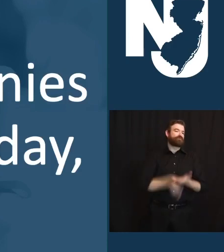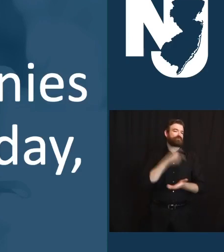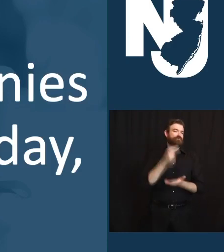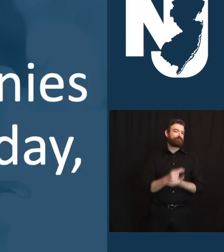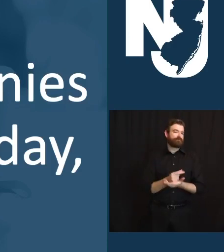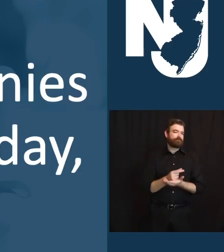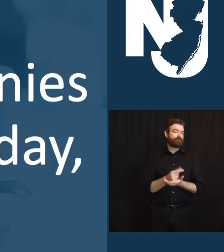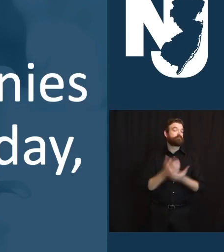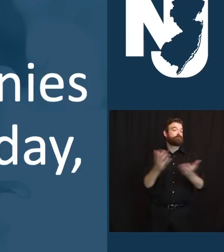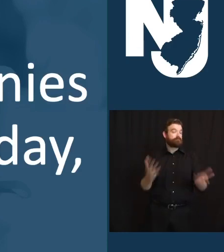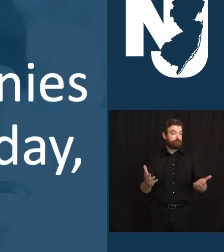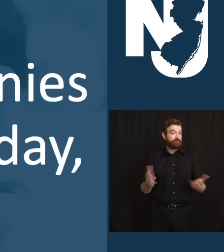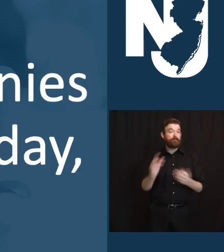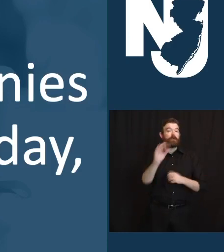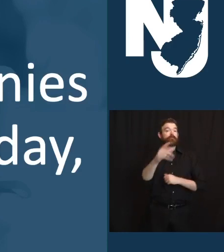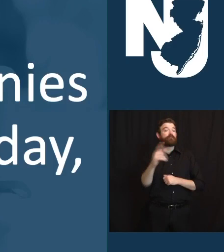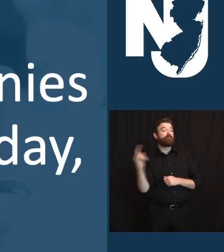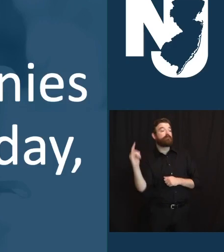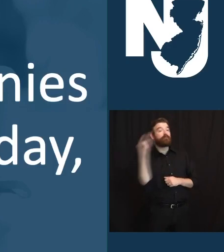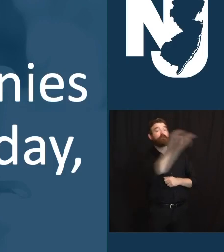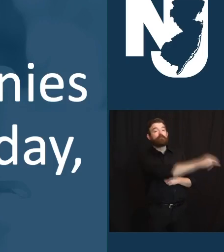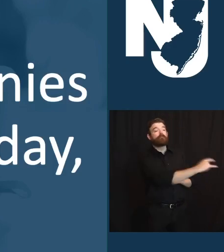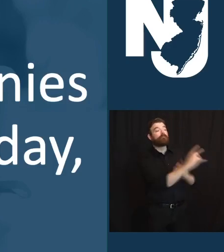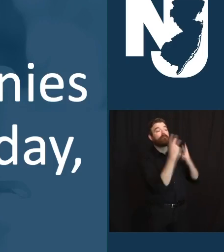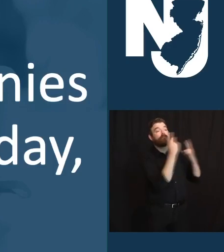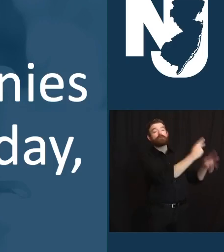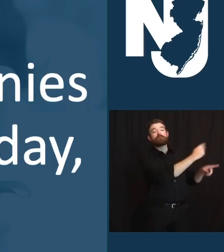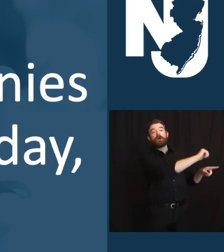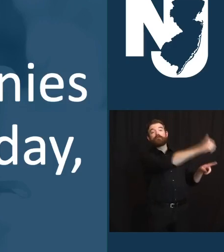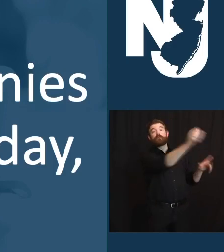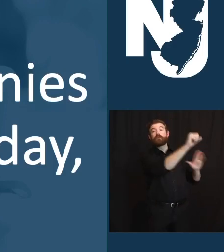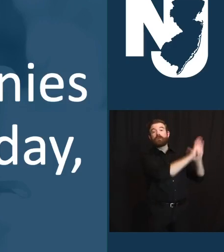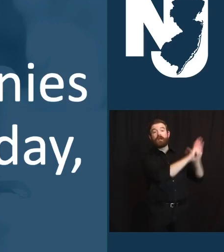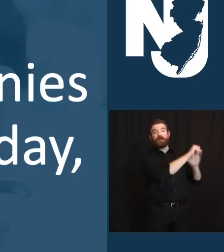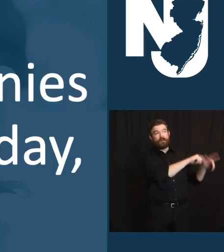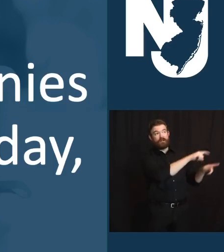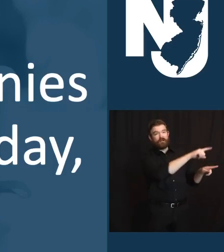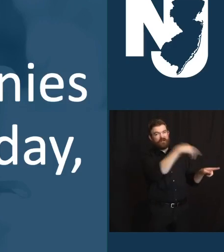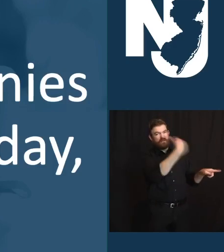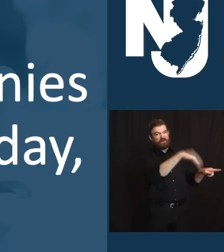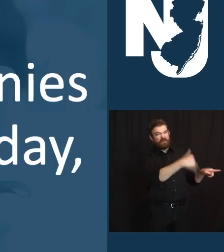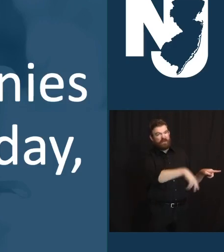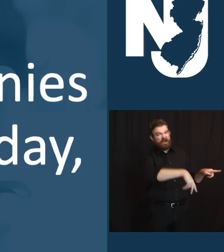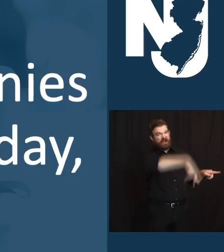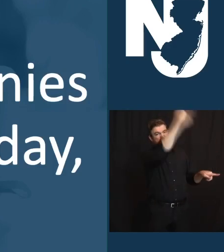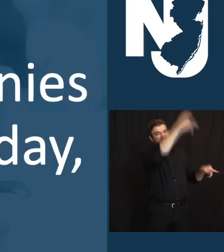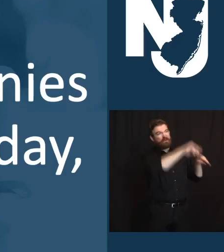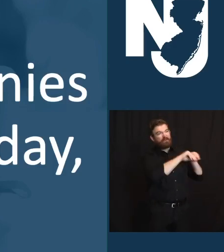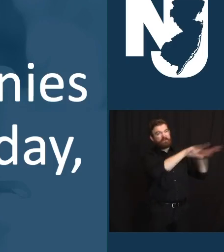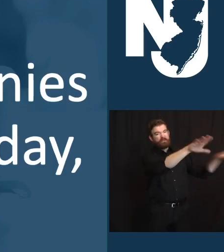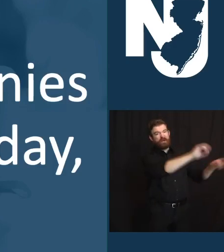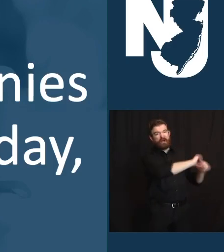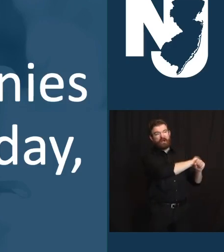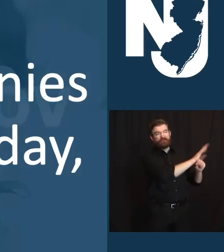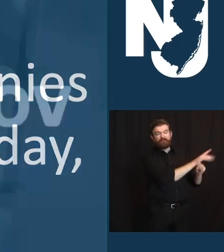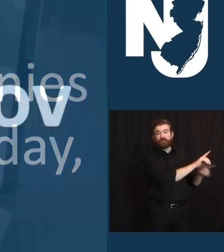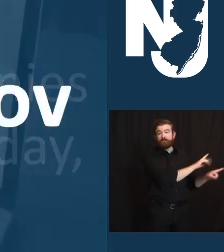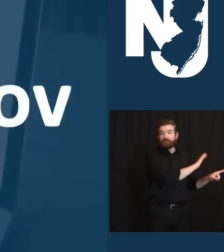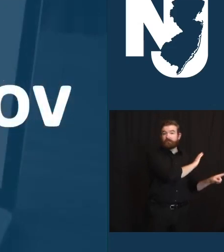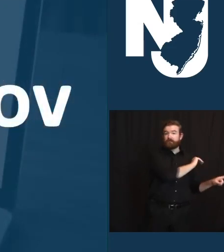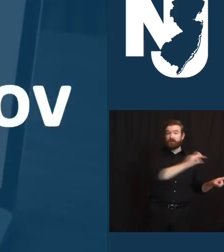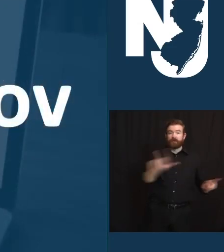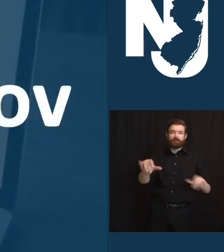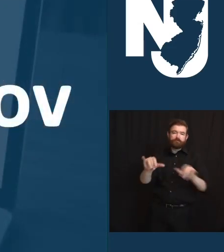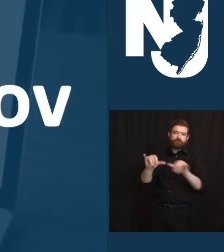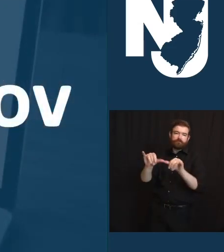a student or family member, should be participating in or attending a graduation ceremony. We need to use